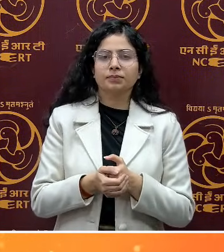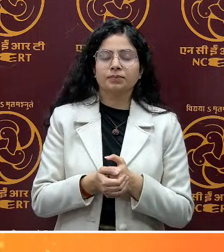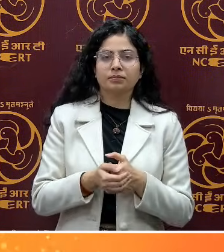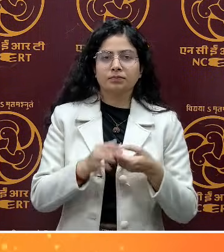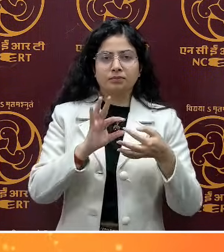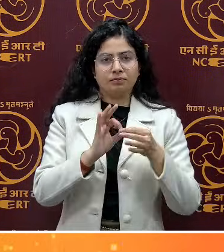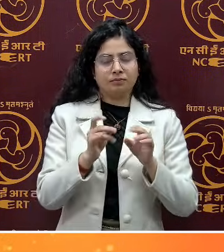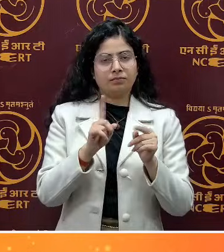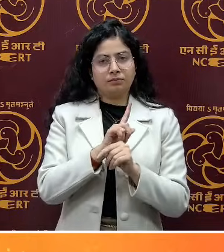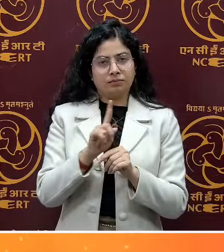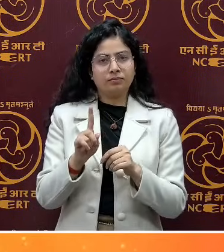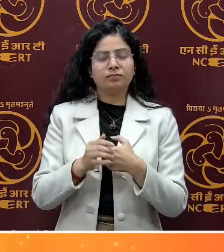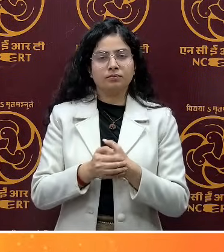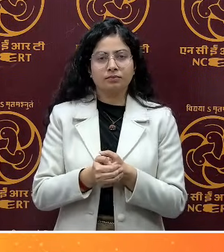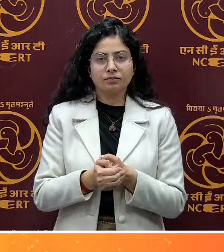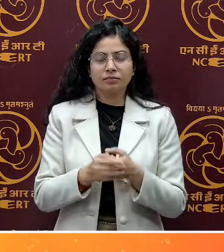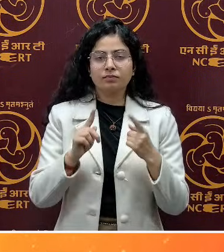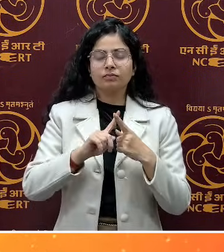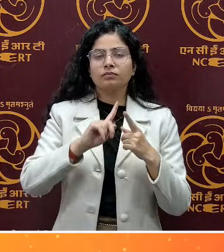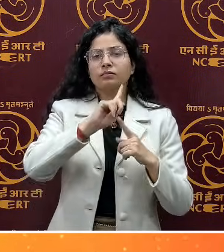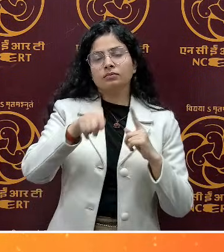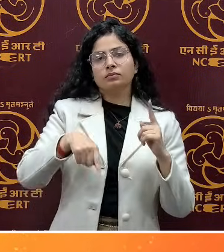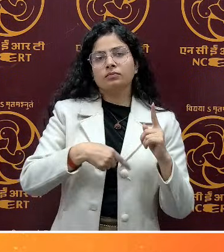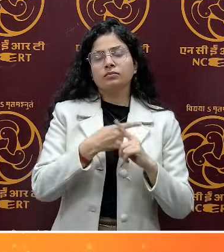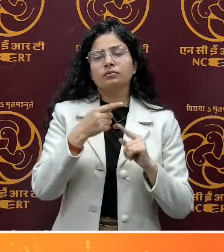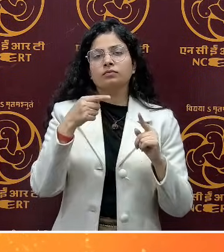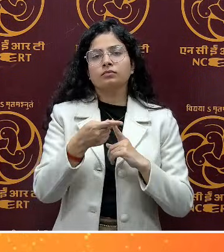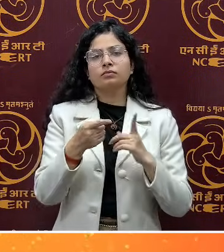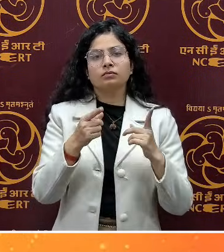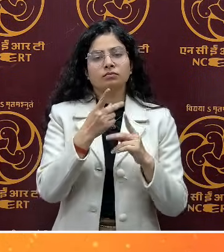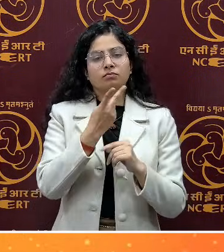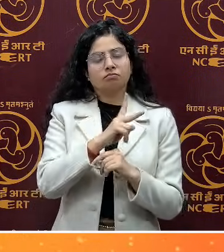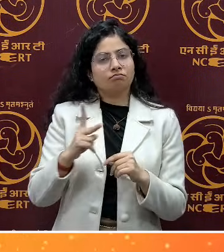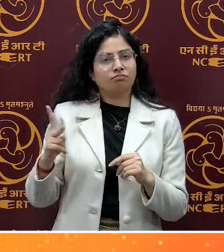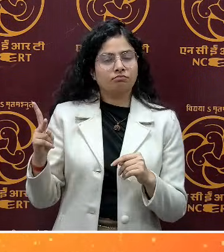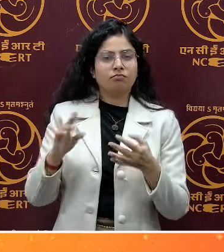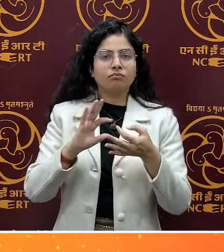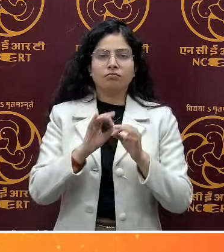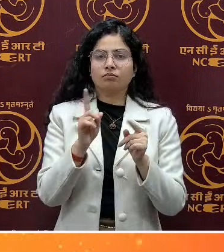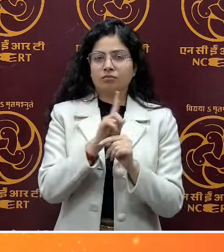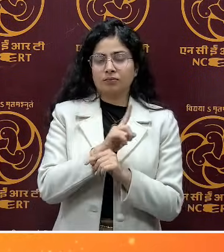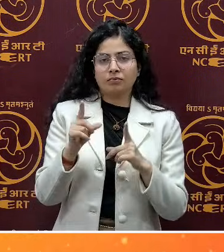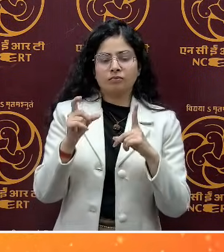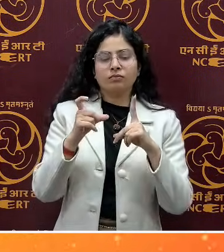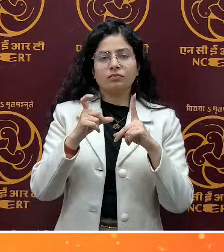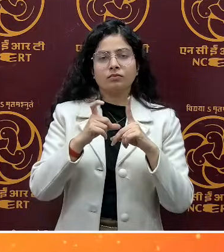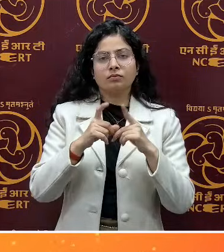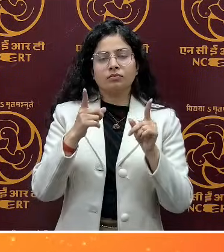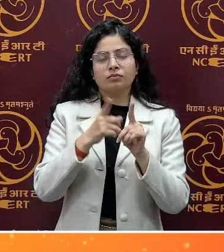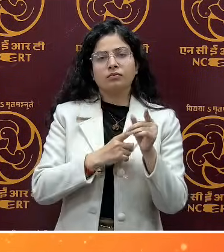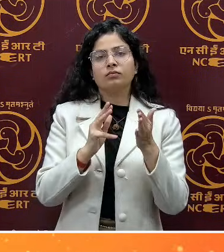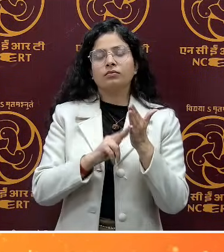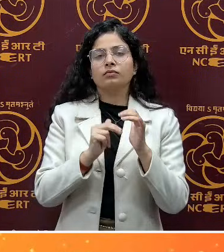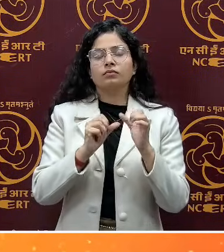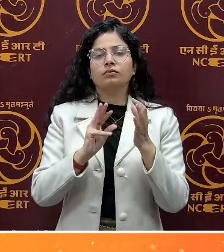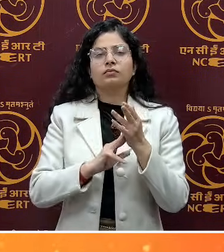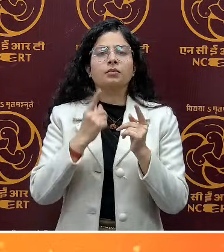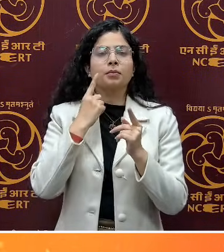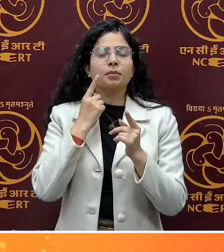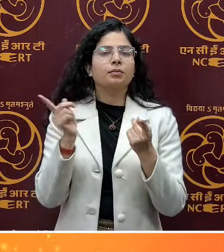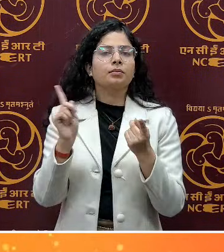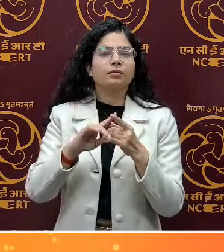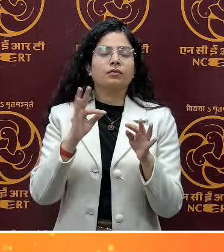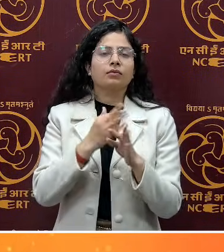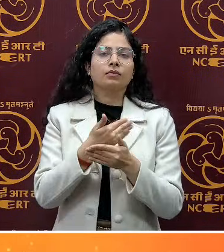fixed, right? Ecosystem is dynamic. Now being dynamic, what happens? The